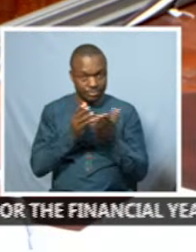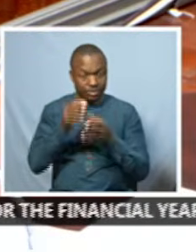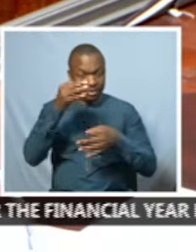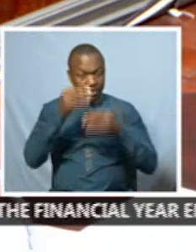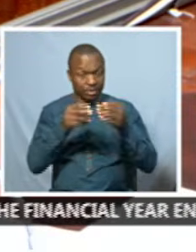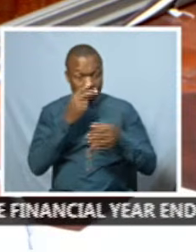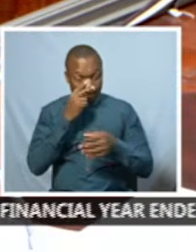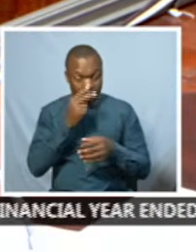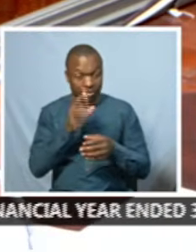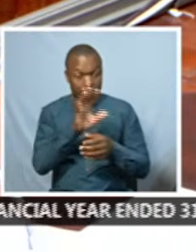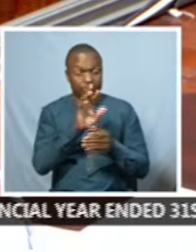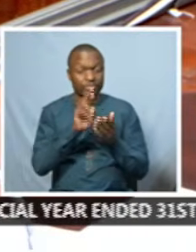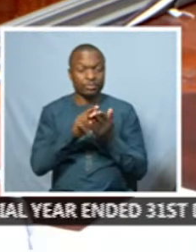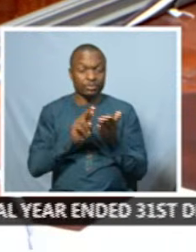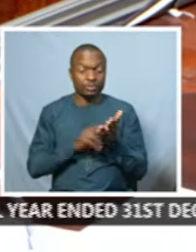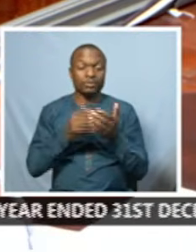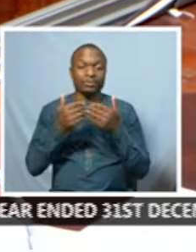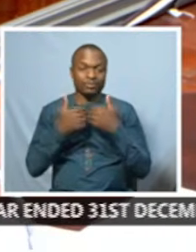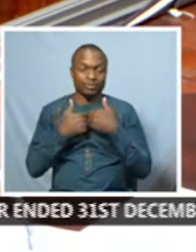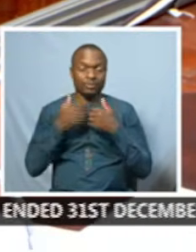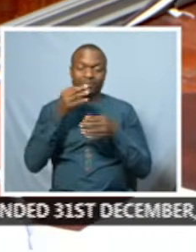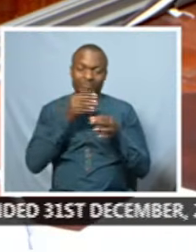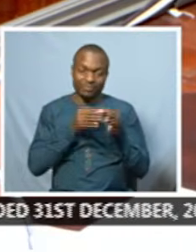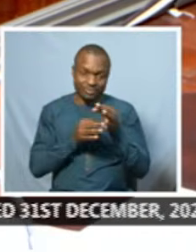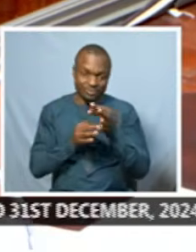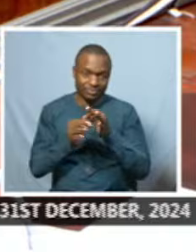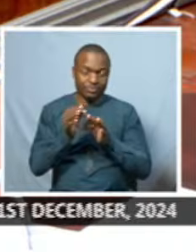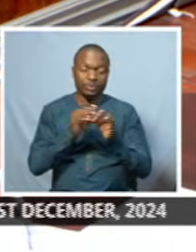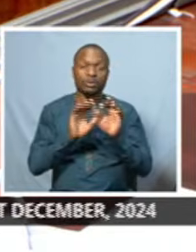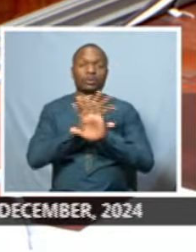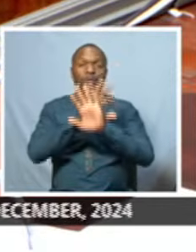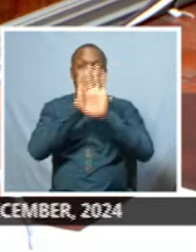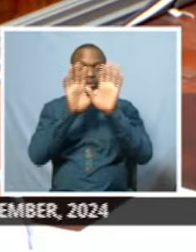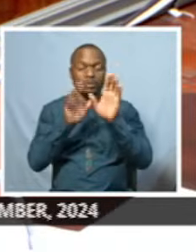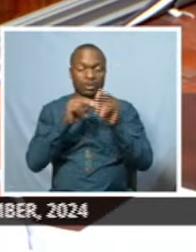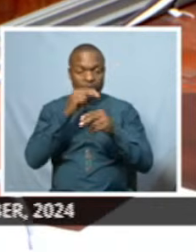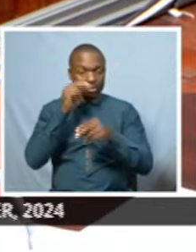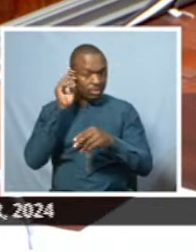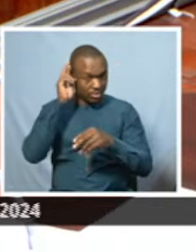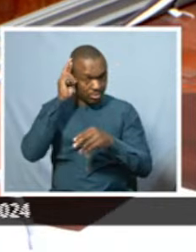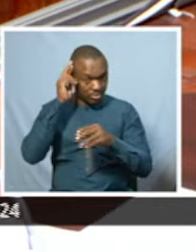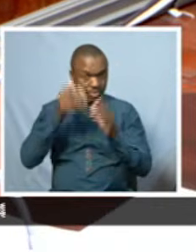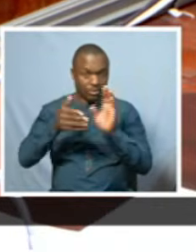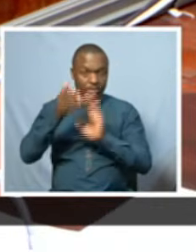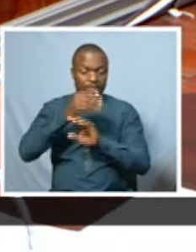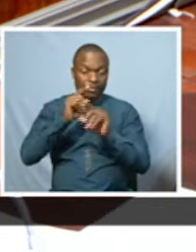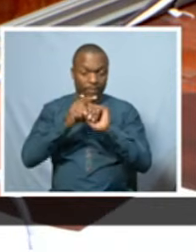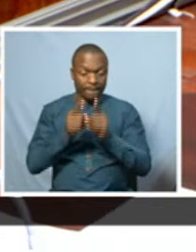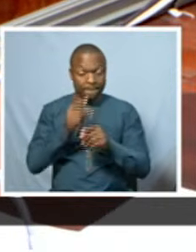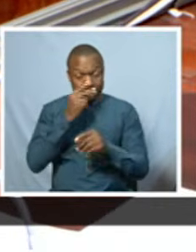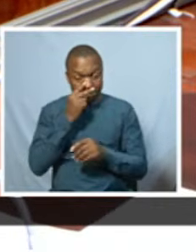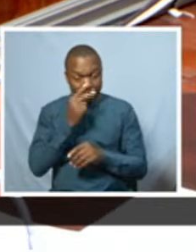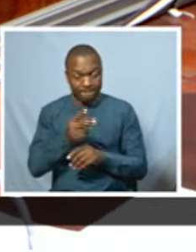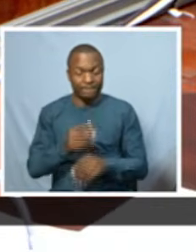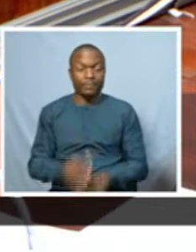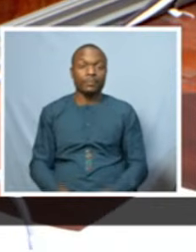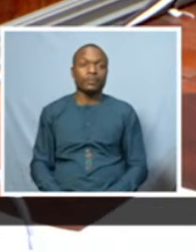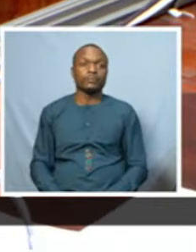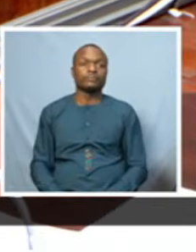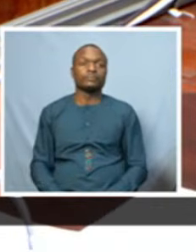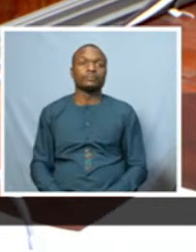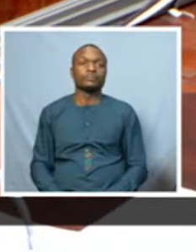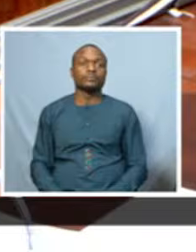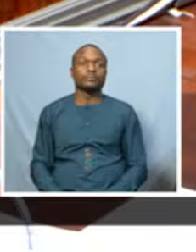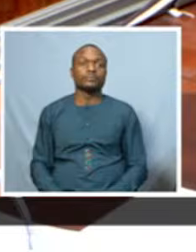you look at the report, you have articulated very well the reasons behind all these, but if you look at it,